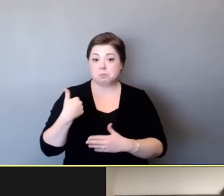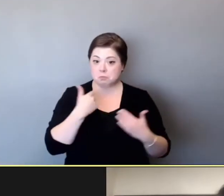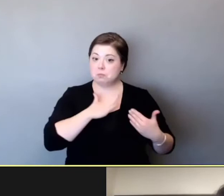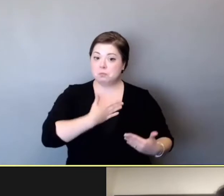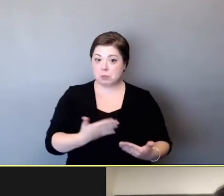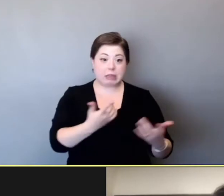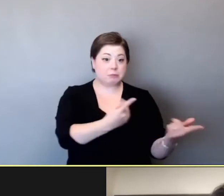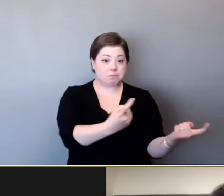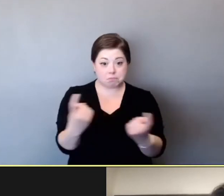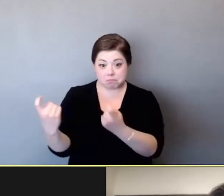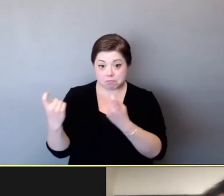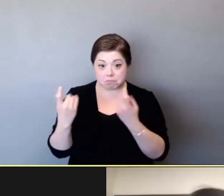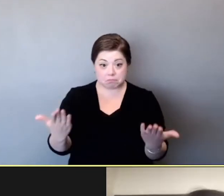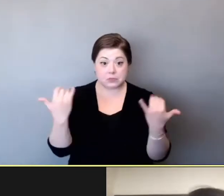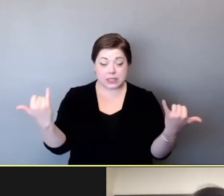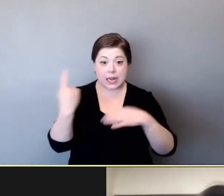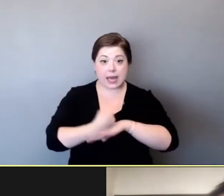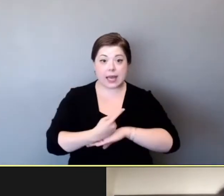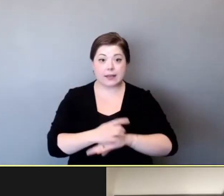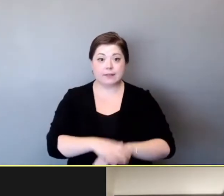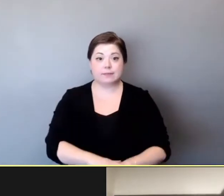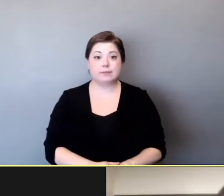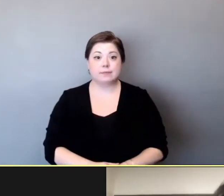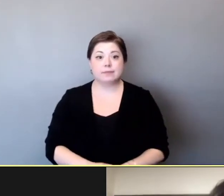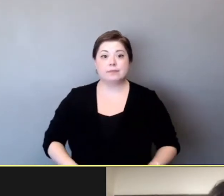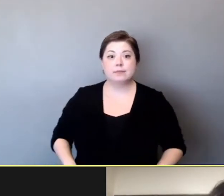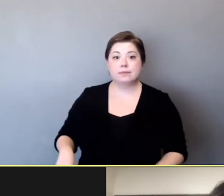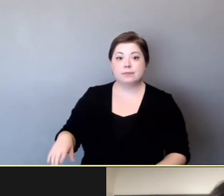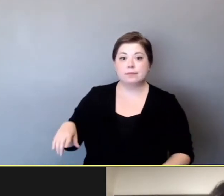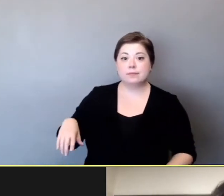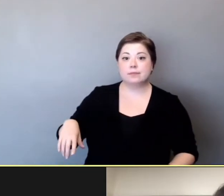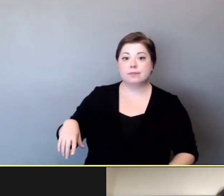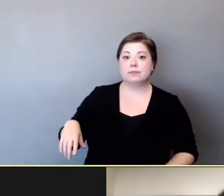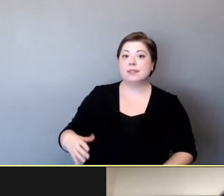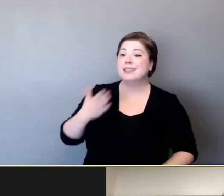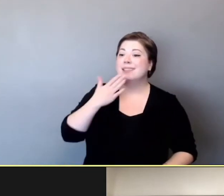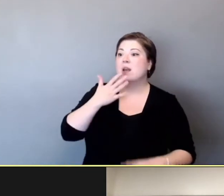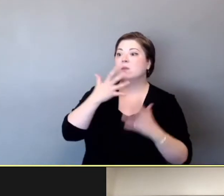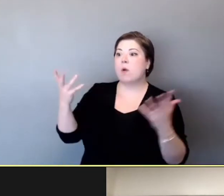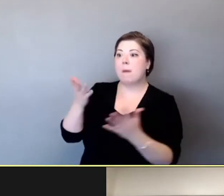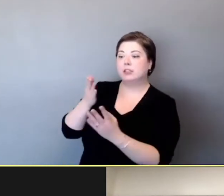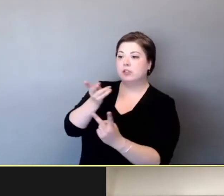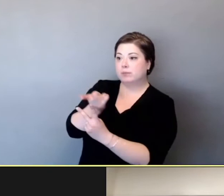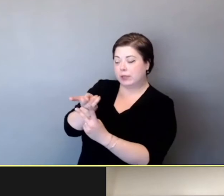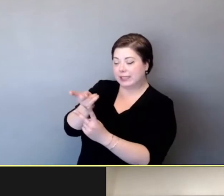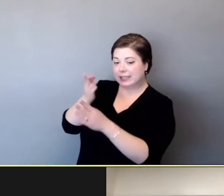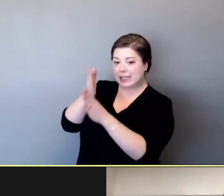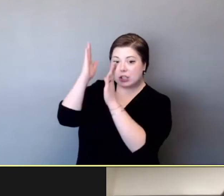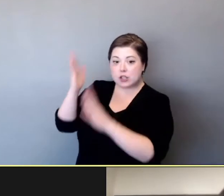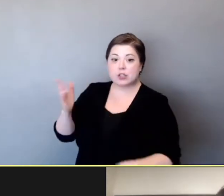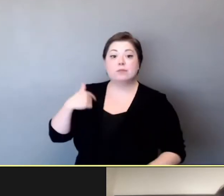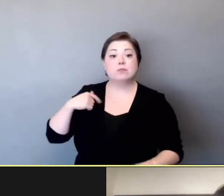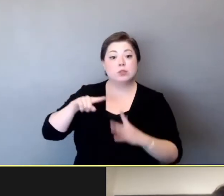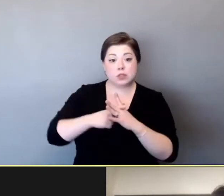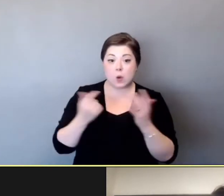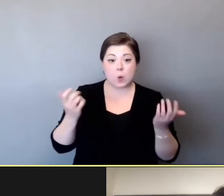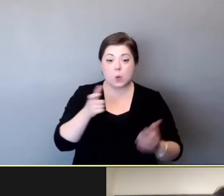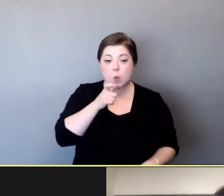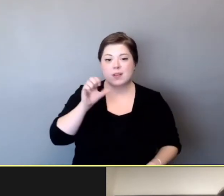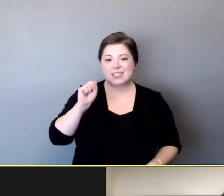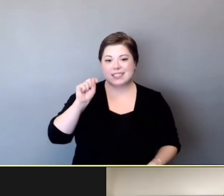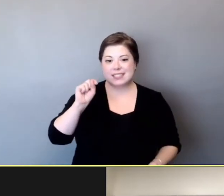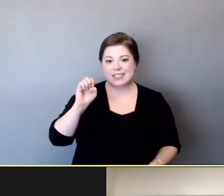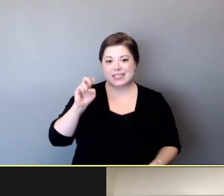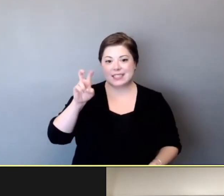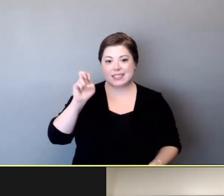today. Great, thank you so much to our principals. We will begin with Steve Edmondson, followed by